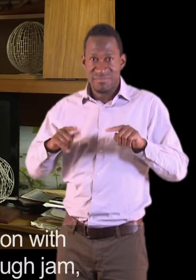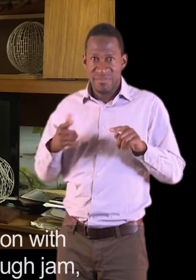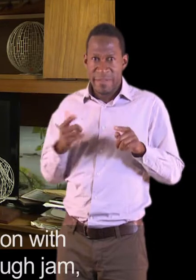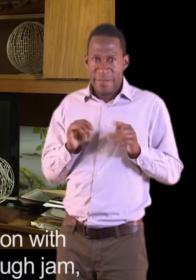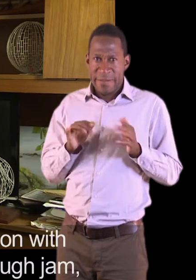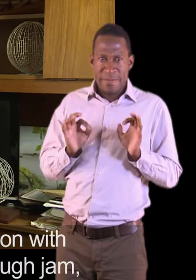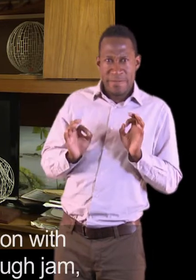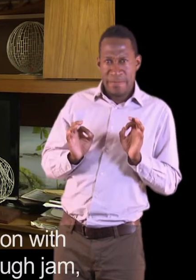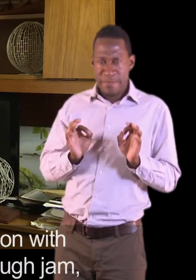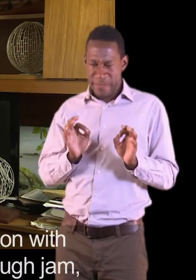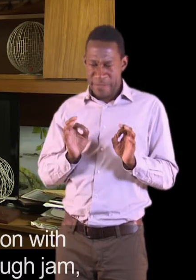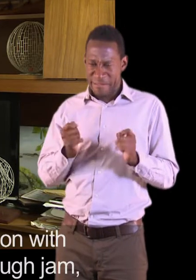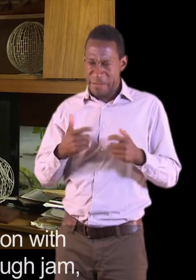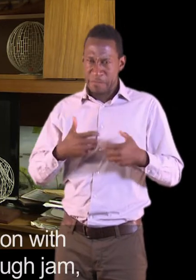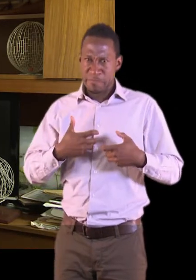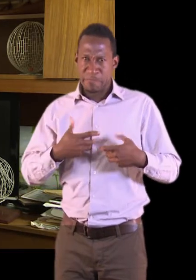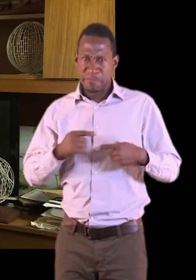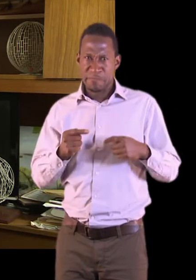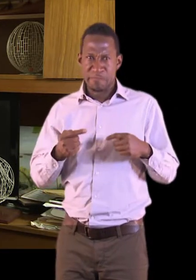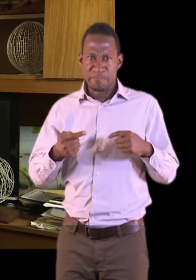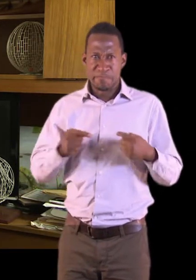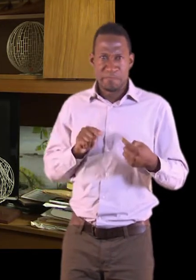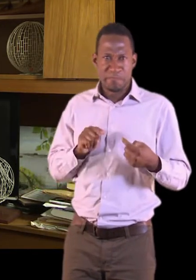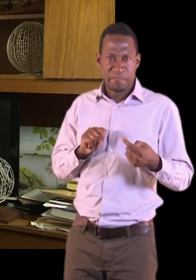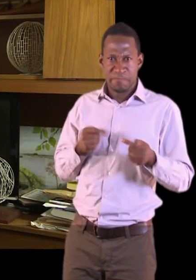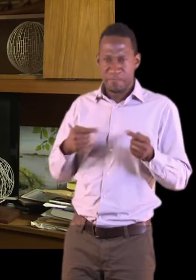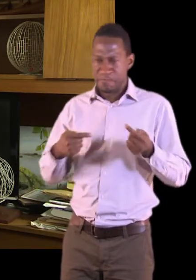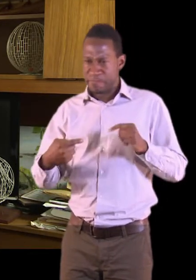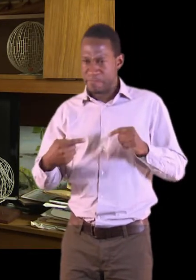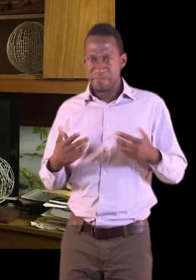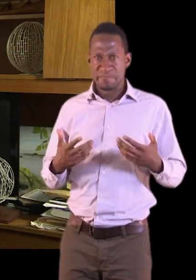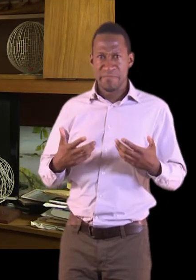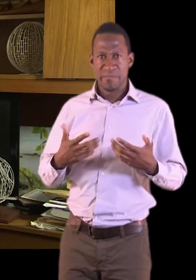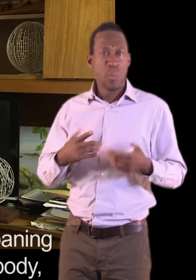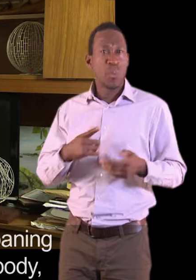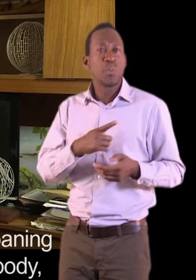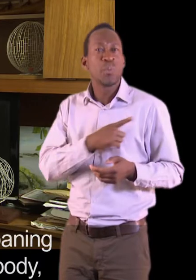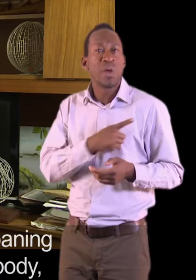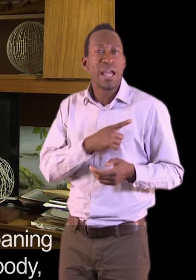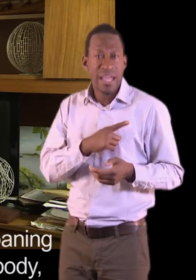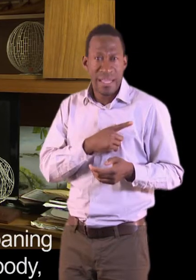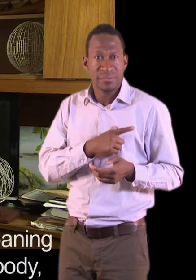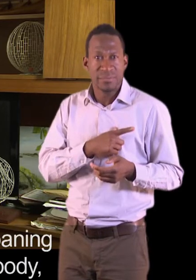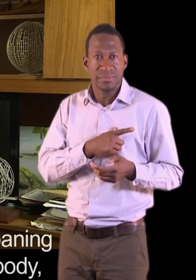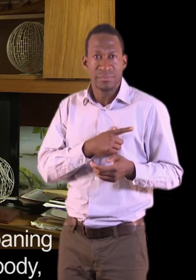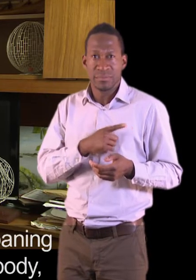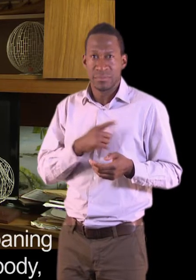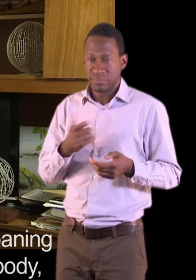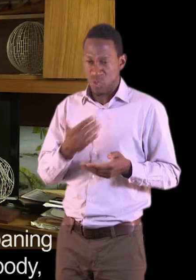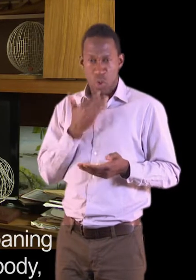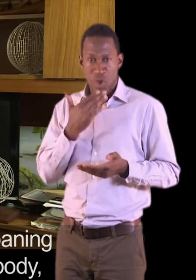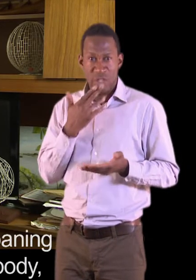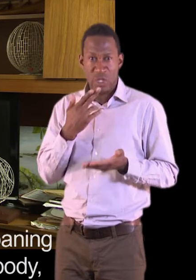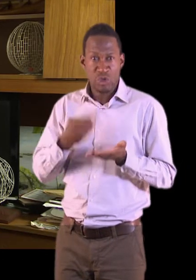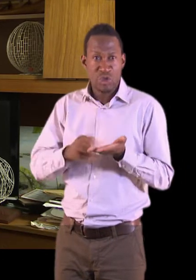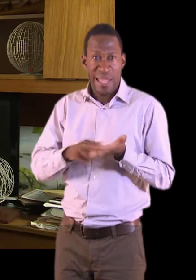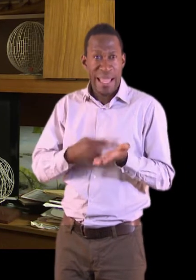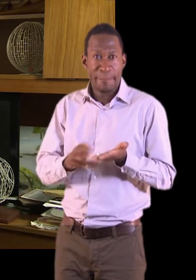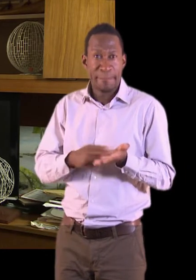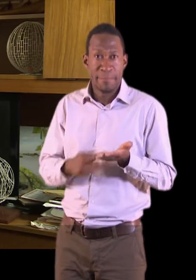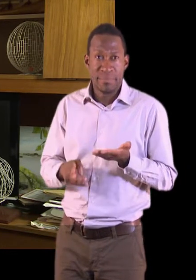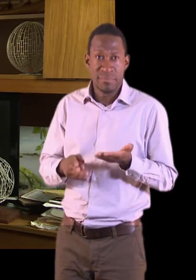with us kids. There was never enough jam. It never worked. And there was a lot of moaning and groaning, and somebody,